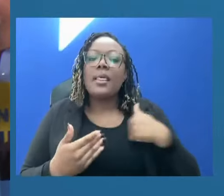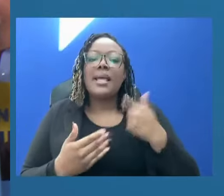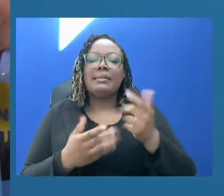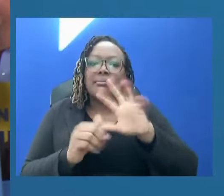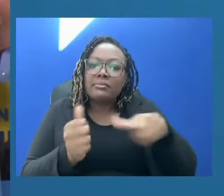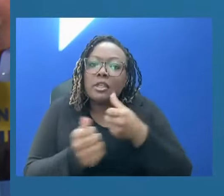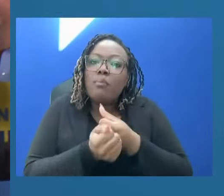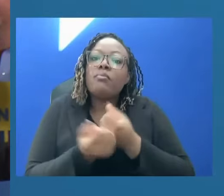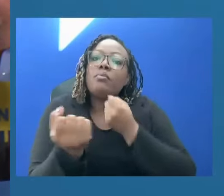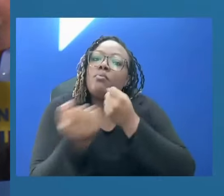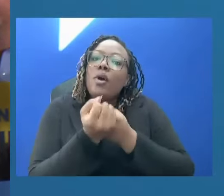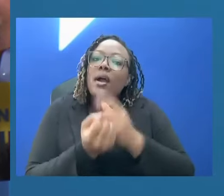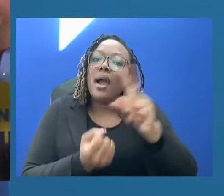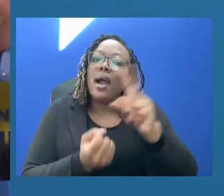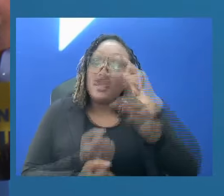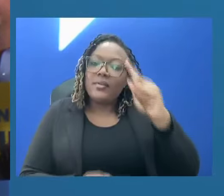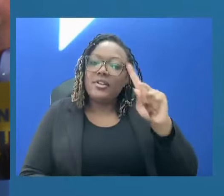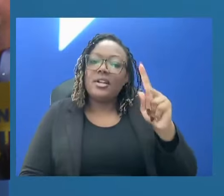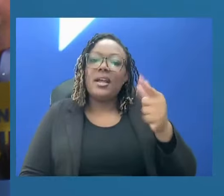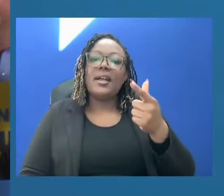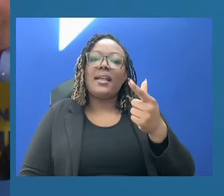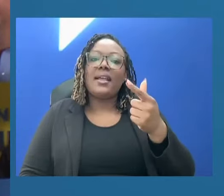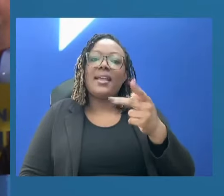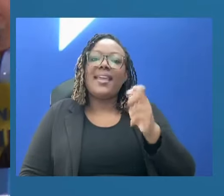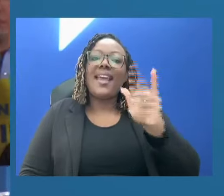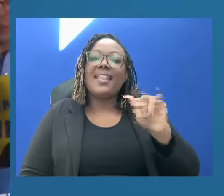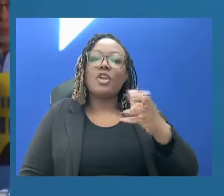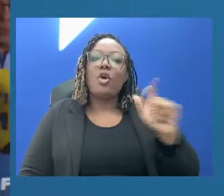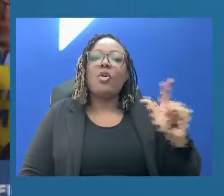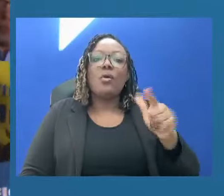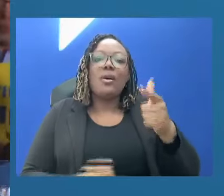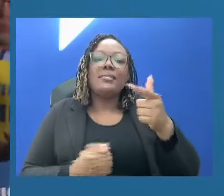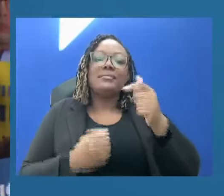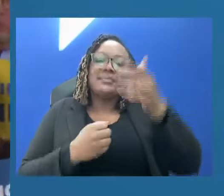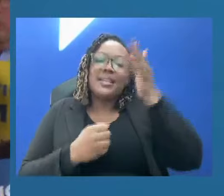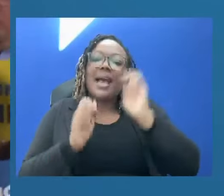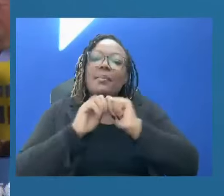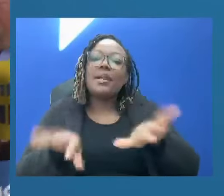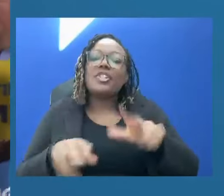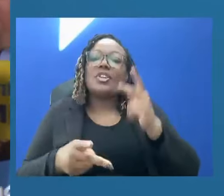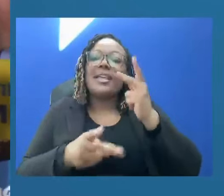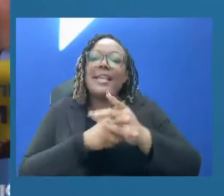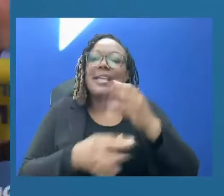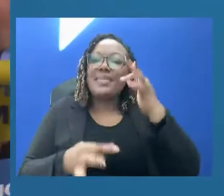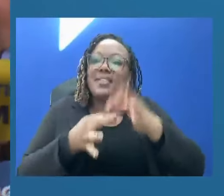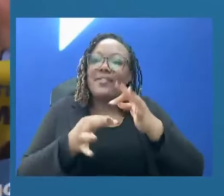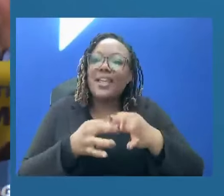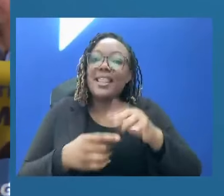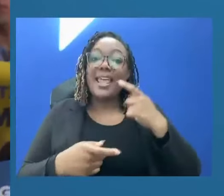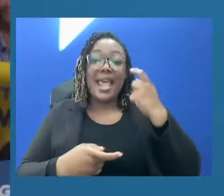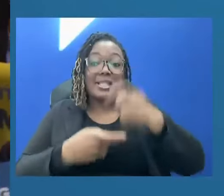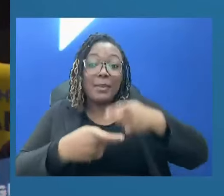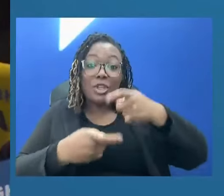our governor, Kathy Hochul. God bless you and keep the faith. En español.